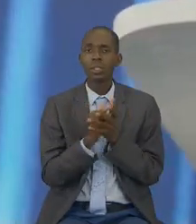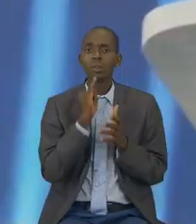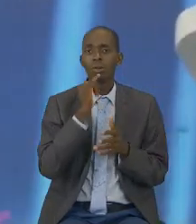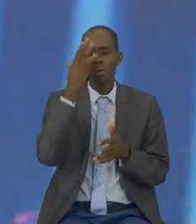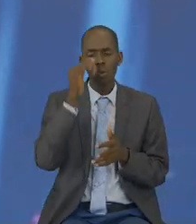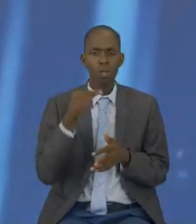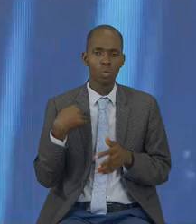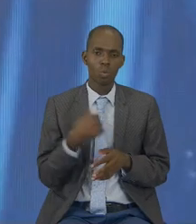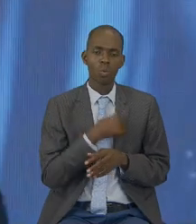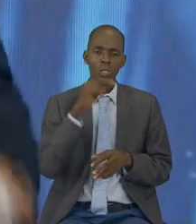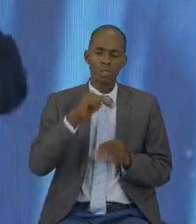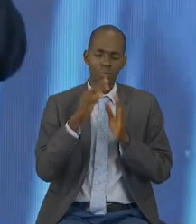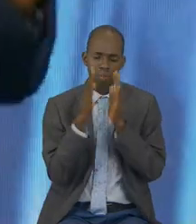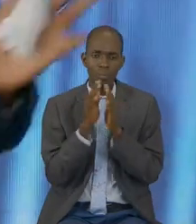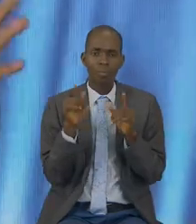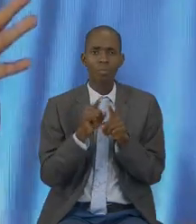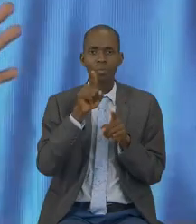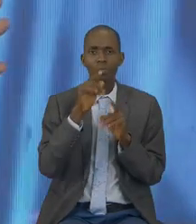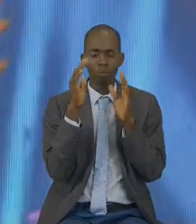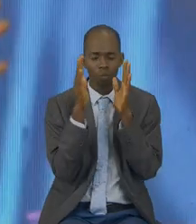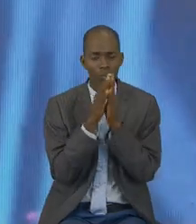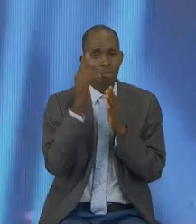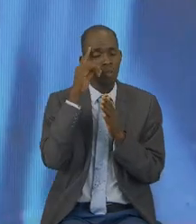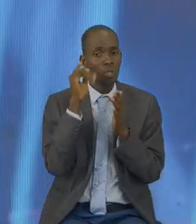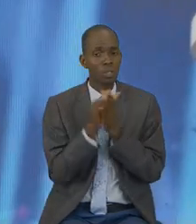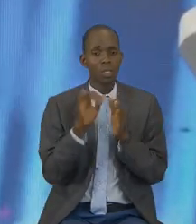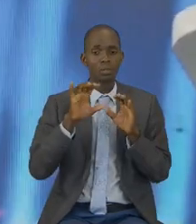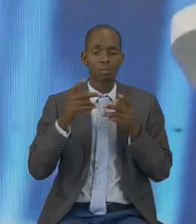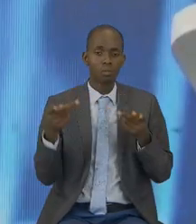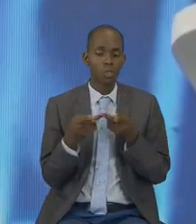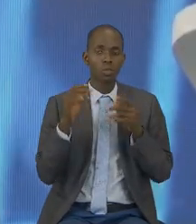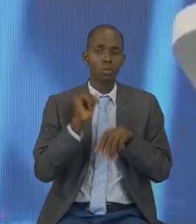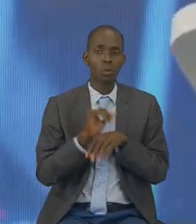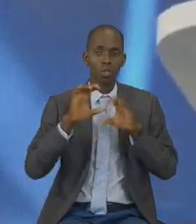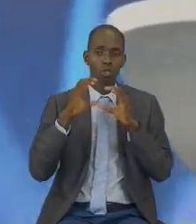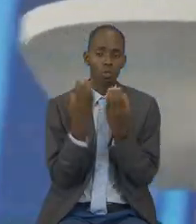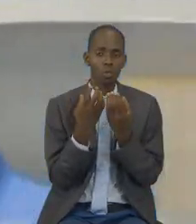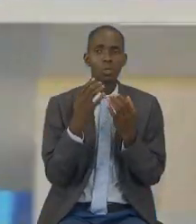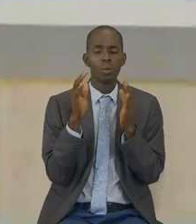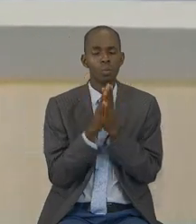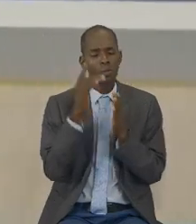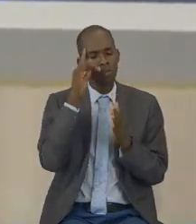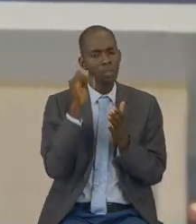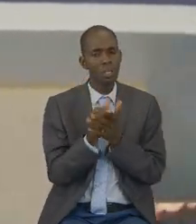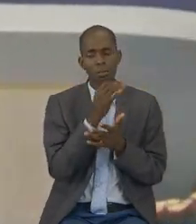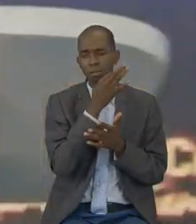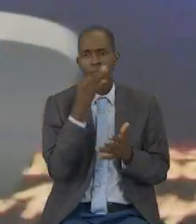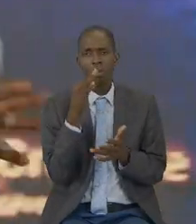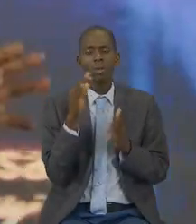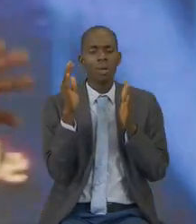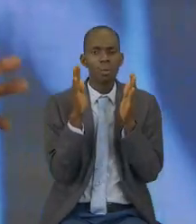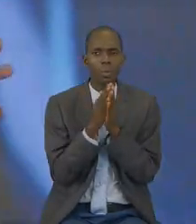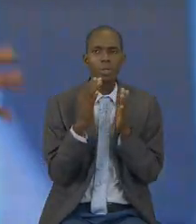need prayer. And as you pray for that company, as you pray for that firm, as you pray and you